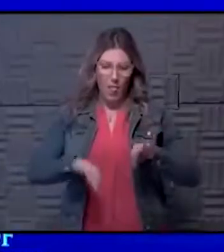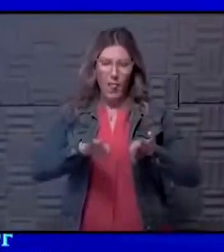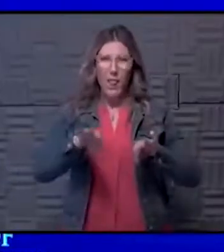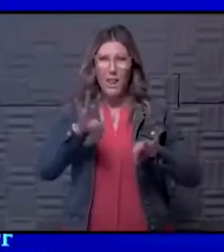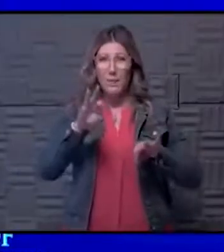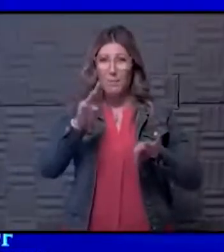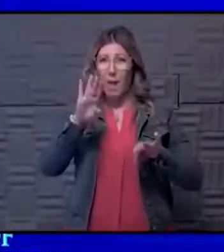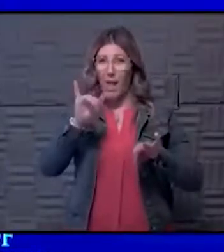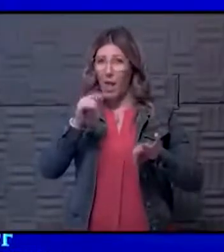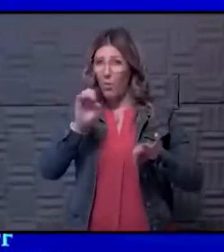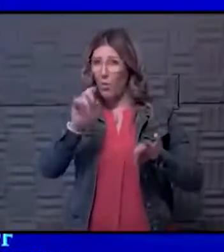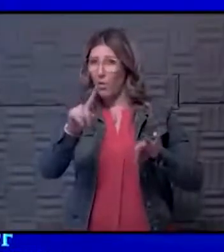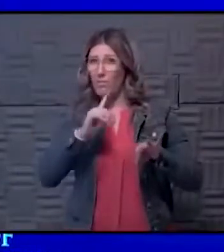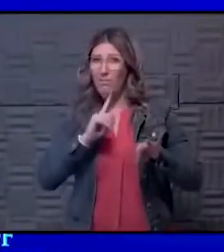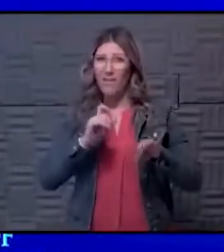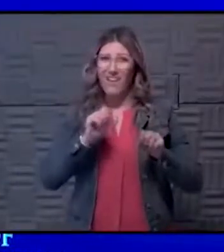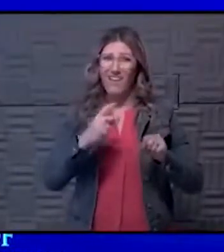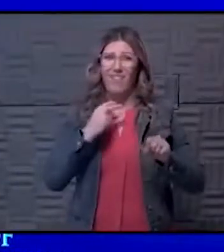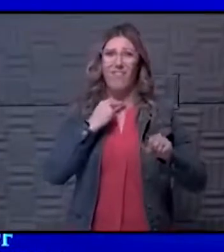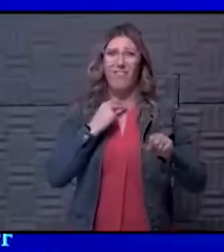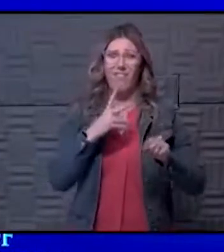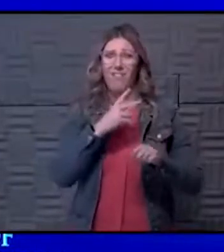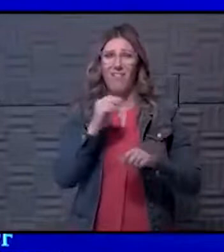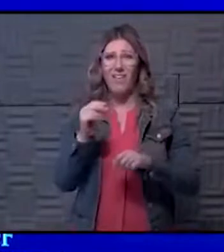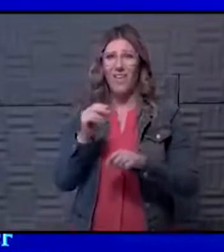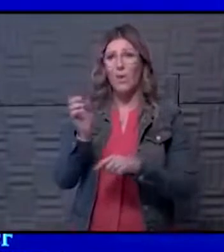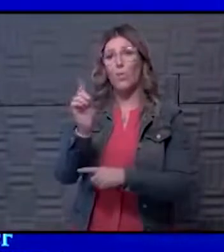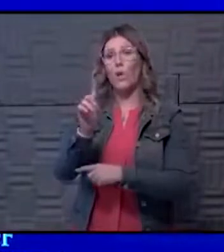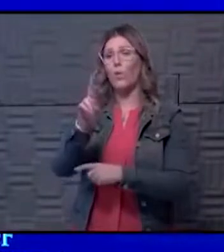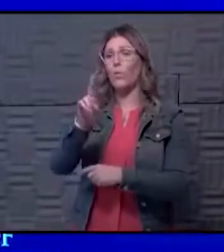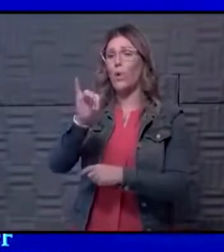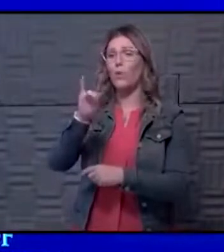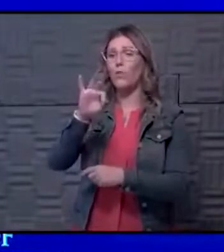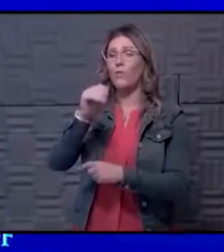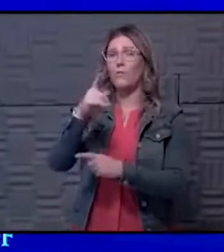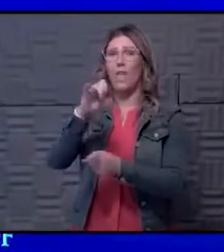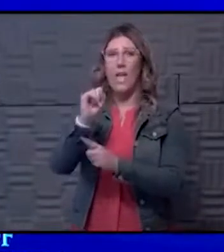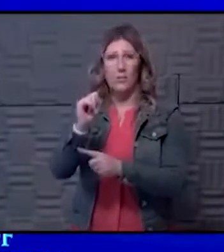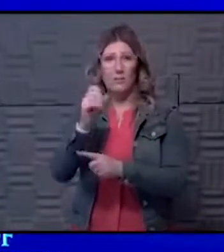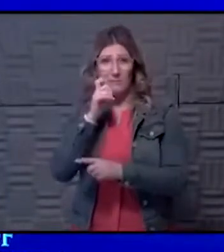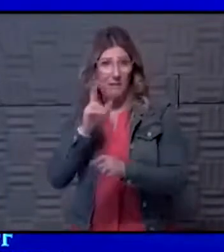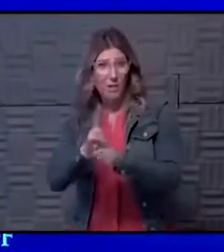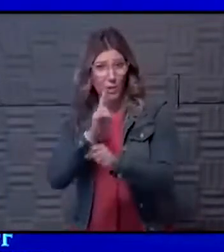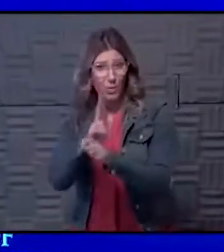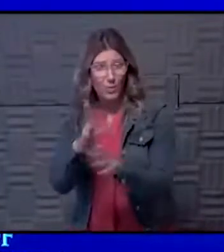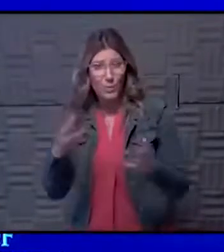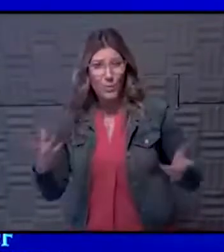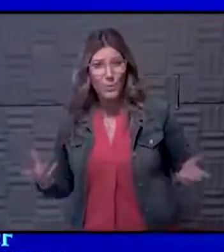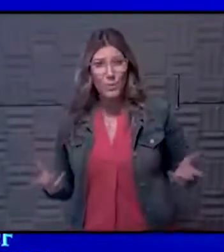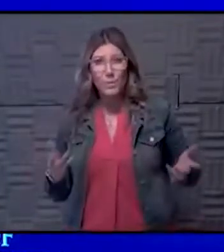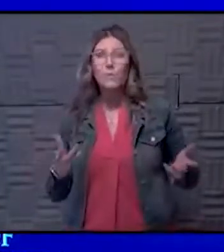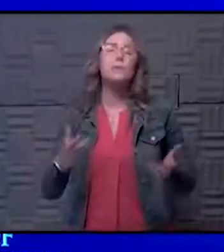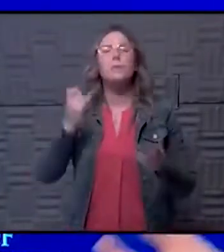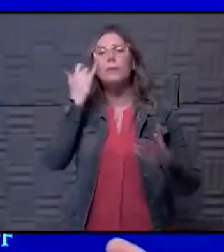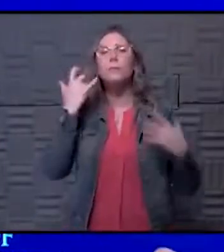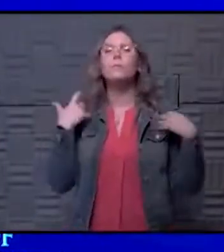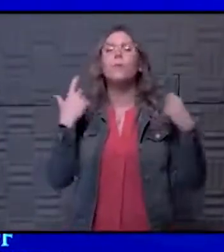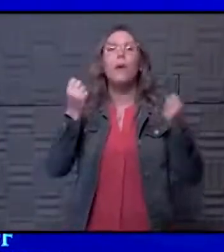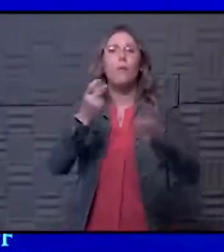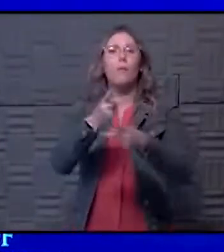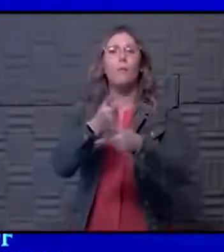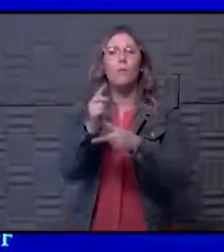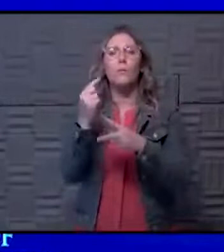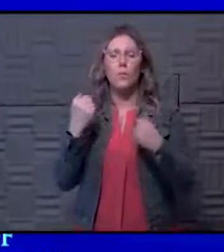stop using it in places where rotavirus is a public health threat because of the lack of support services for health care or medical care for young